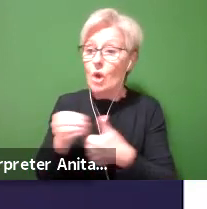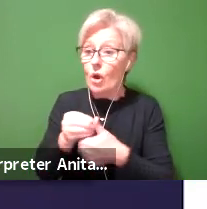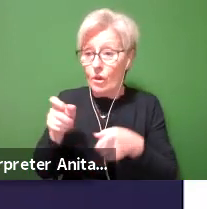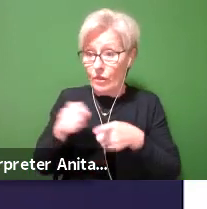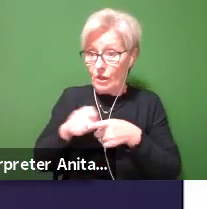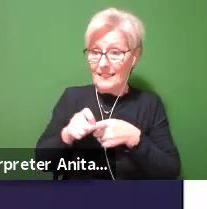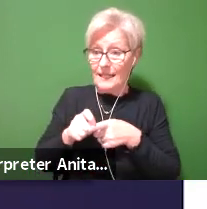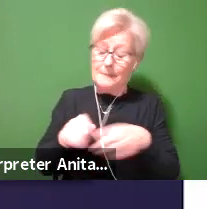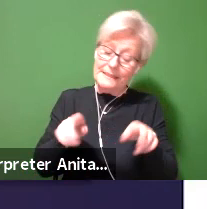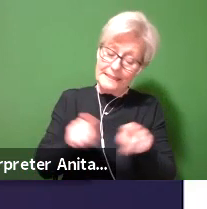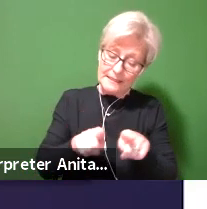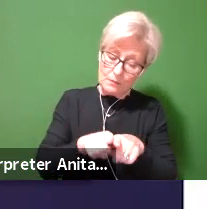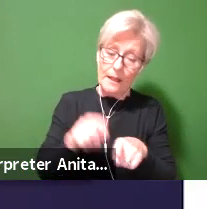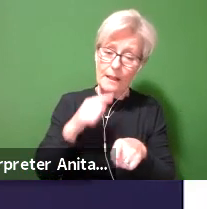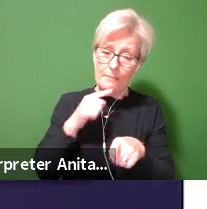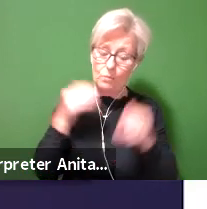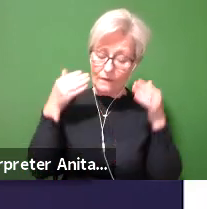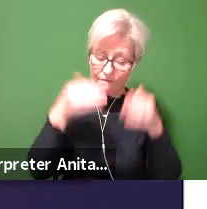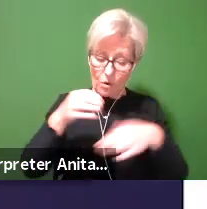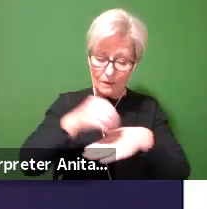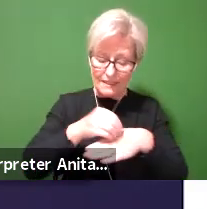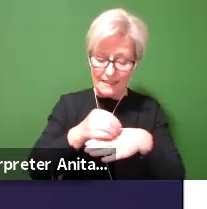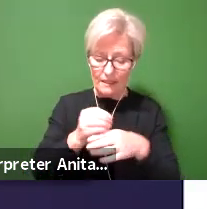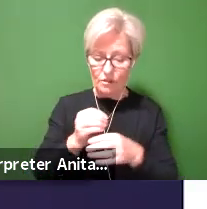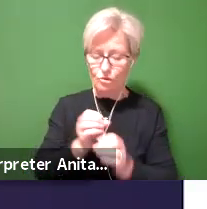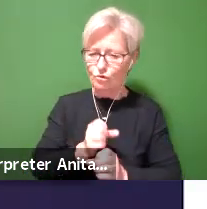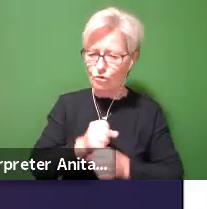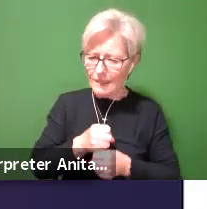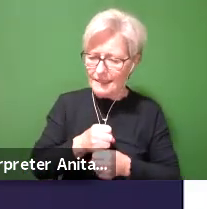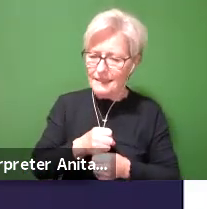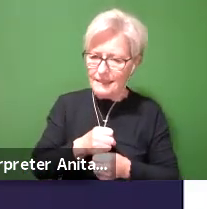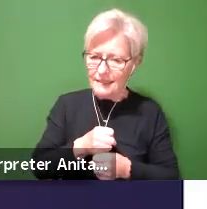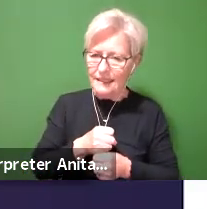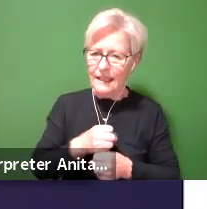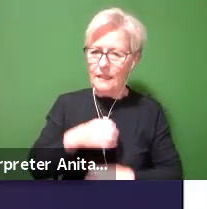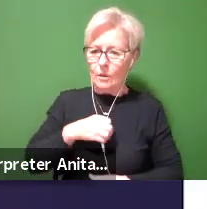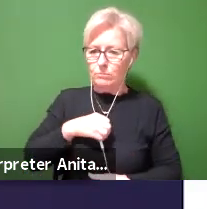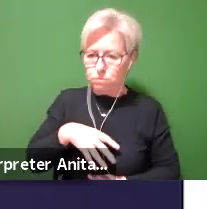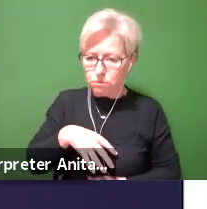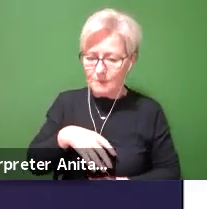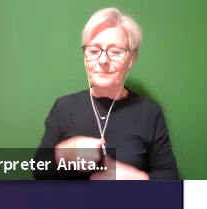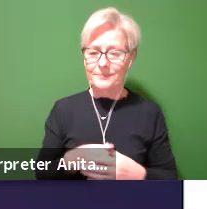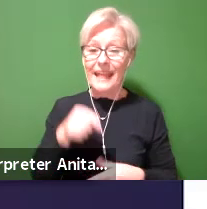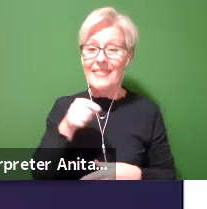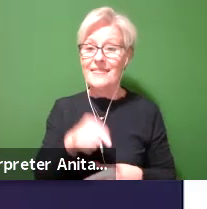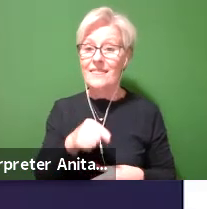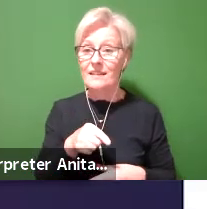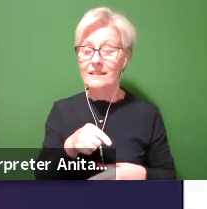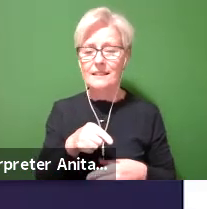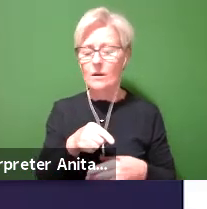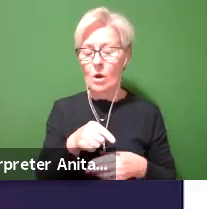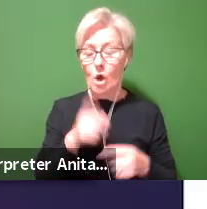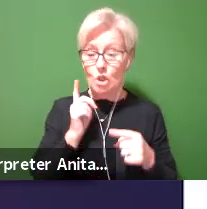incontinence, but for this presentation, we'll focus on stress and urge incontinence. Stress urinary incontinence is that sudden